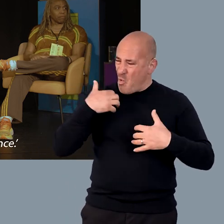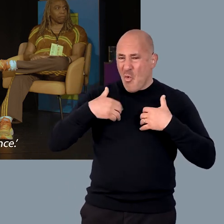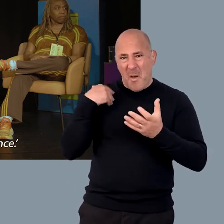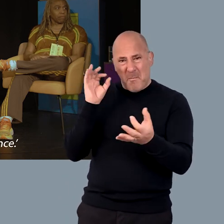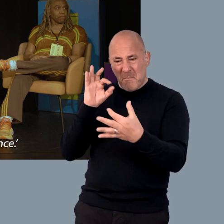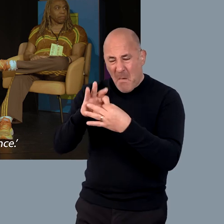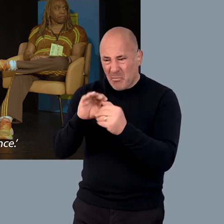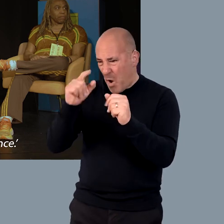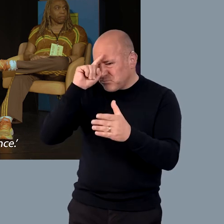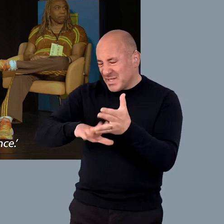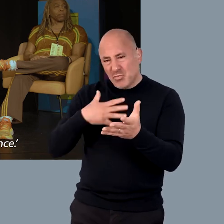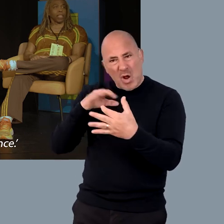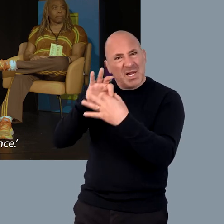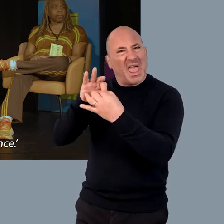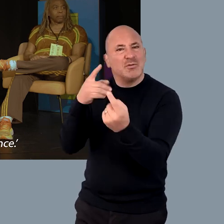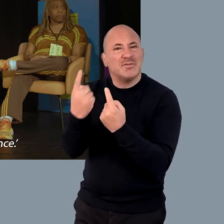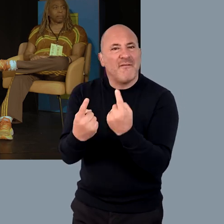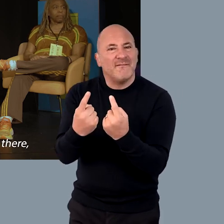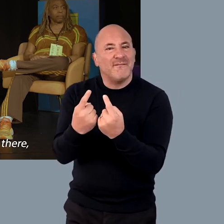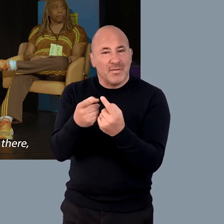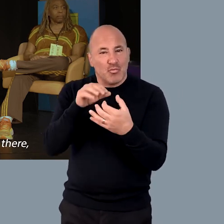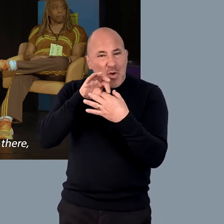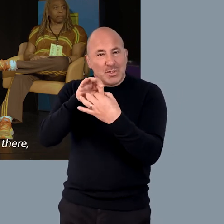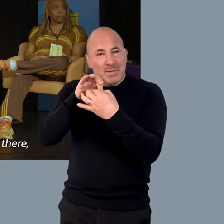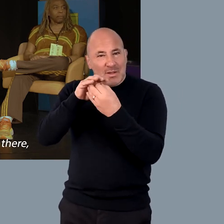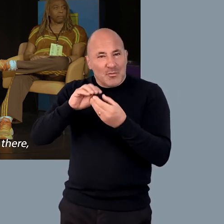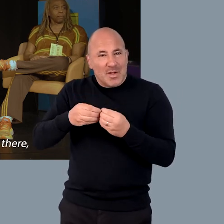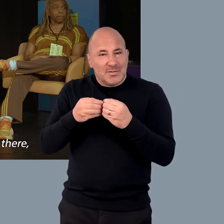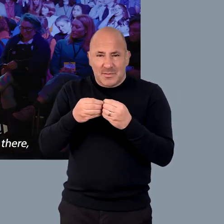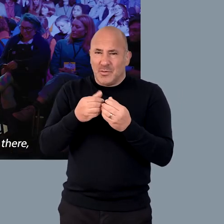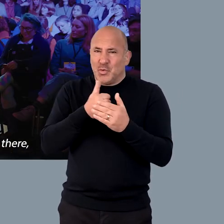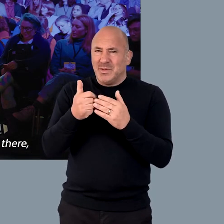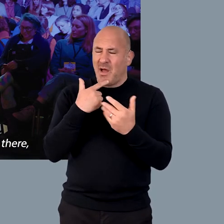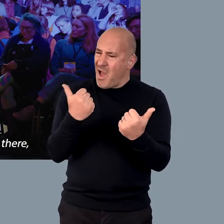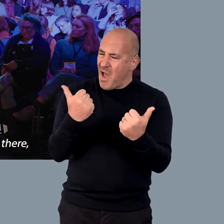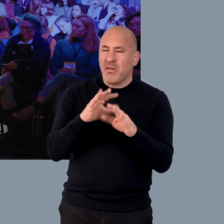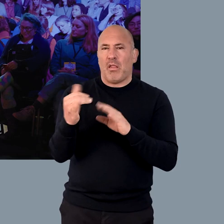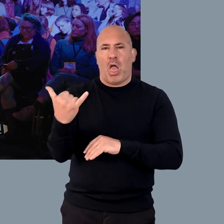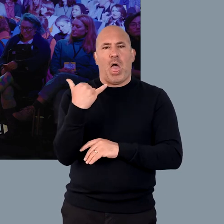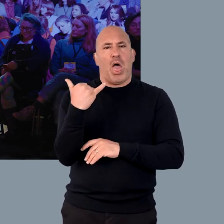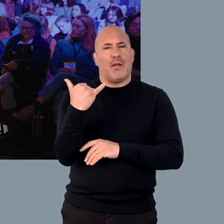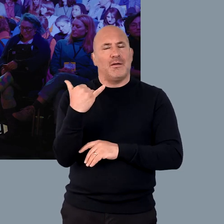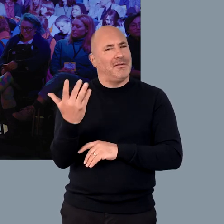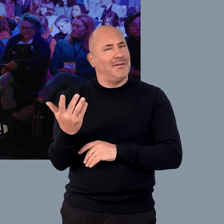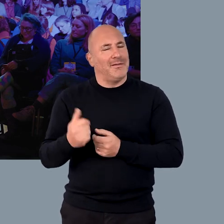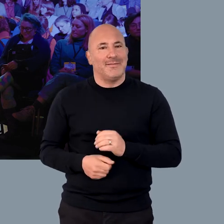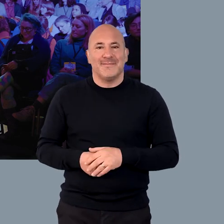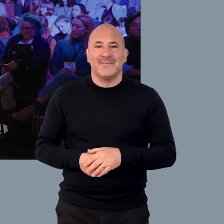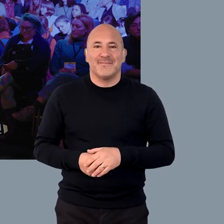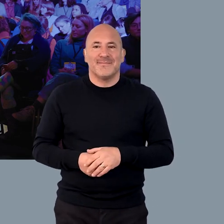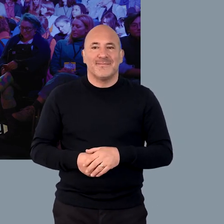really interested in connecting with you and your experience build a relationship often there's a welcome there not suspicion